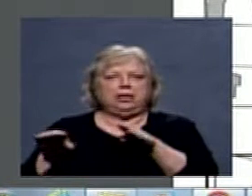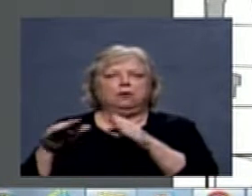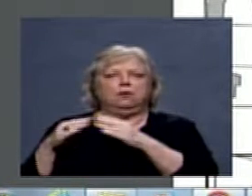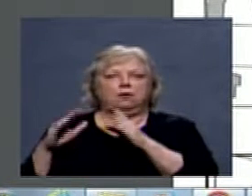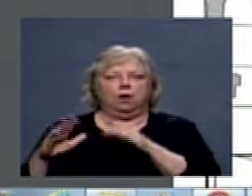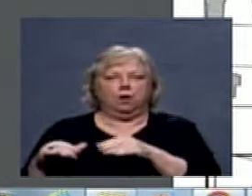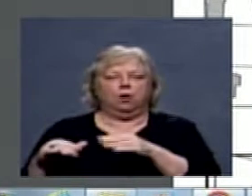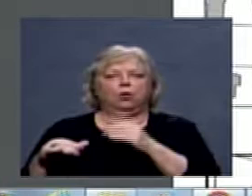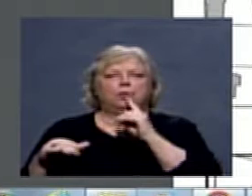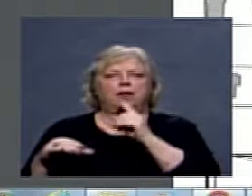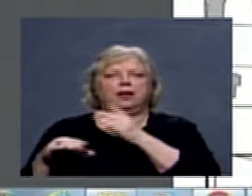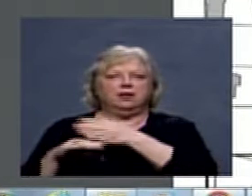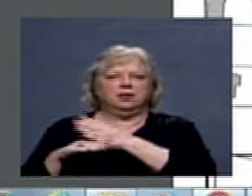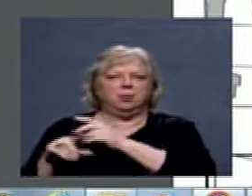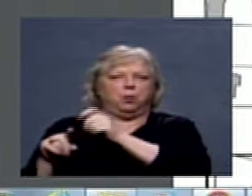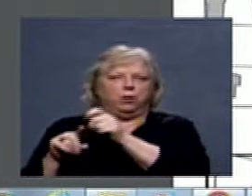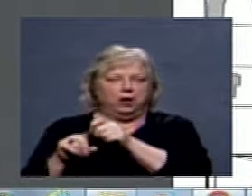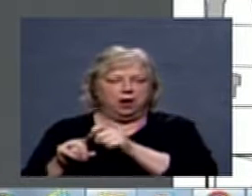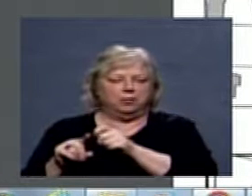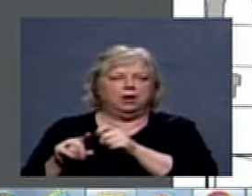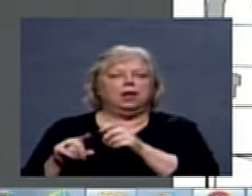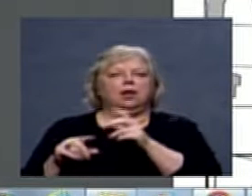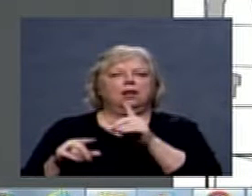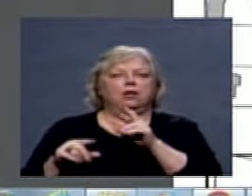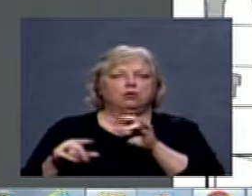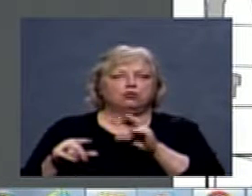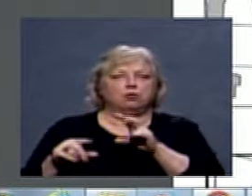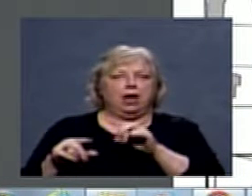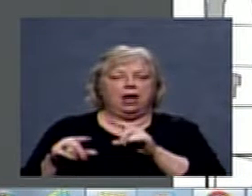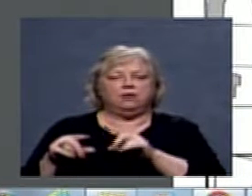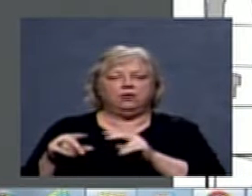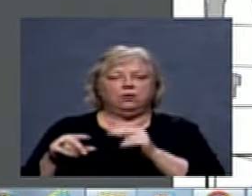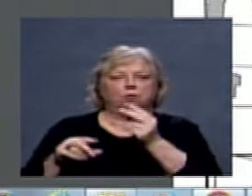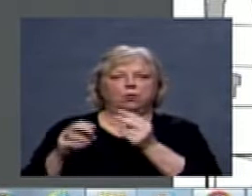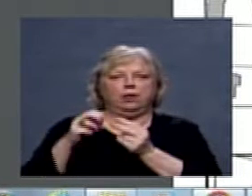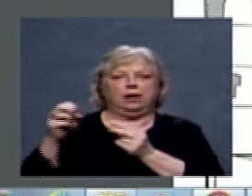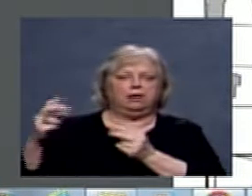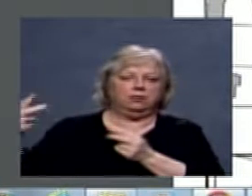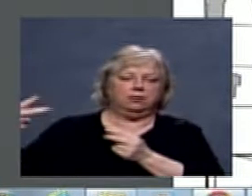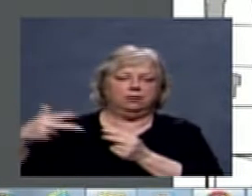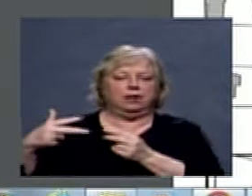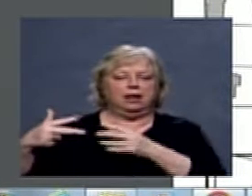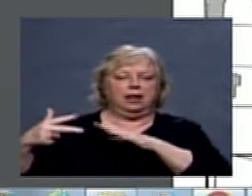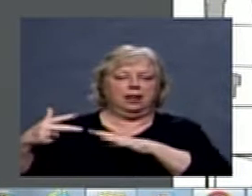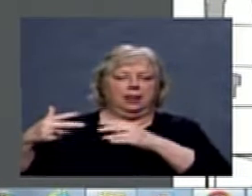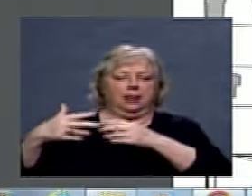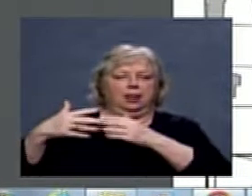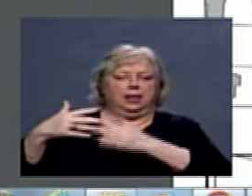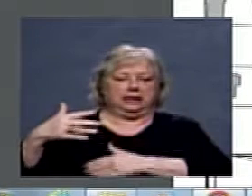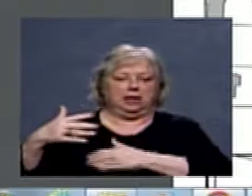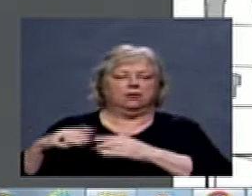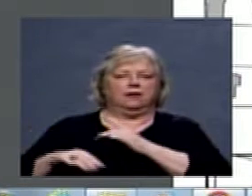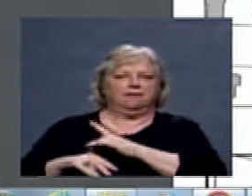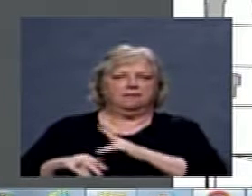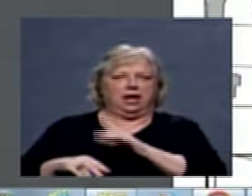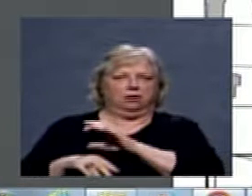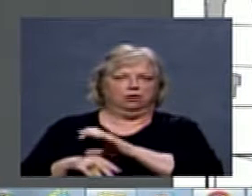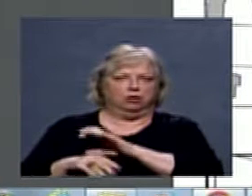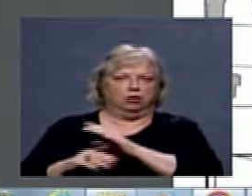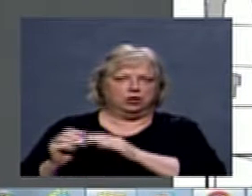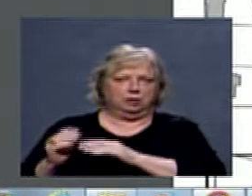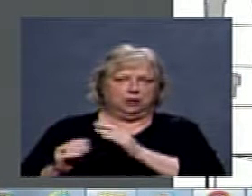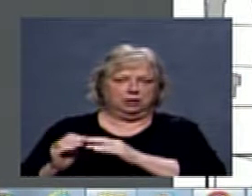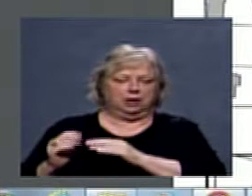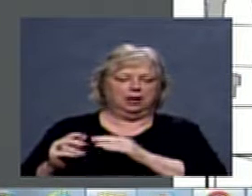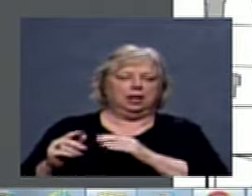residence. Concrete drive is located at the northeast corner of the lot. The southern lot is occupied by a small vacant church building. There is a